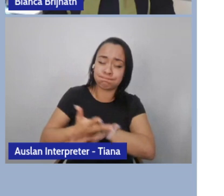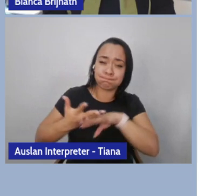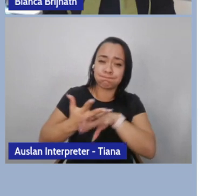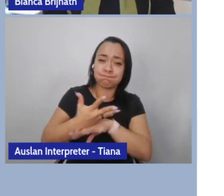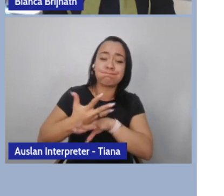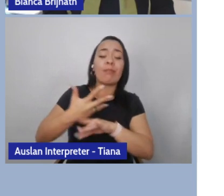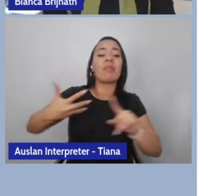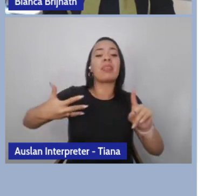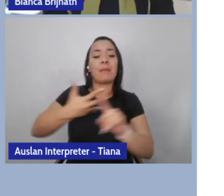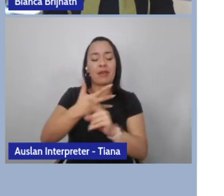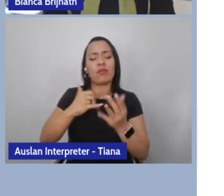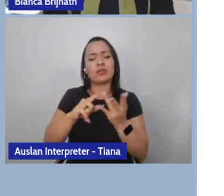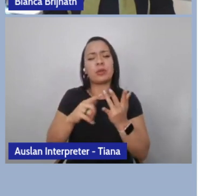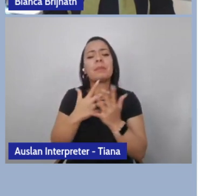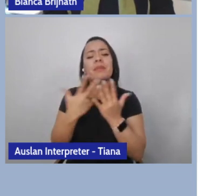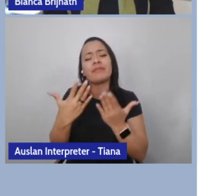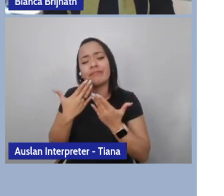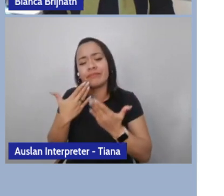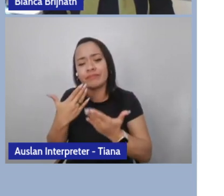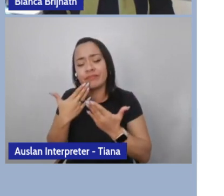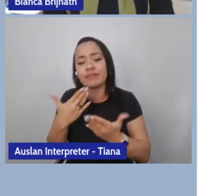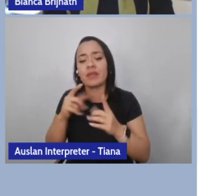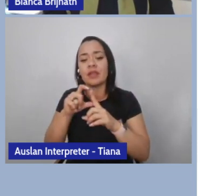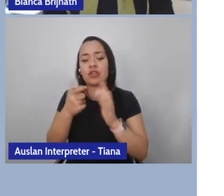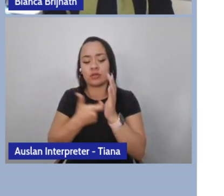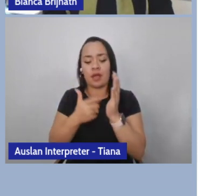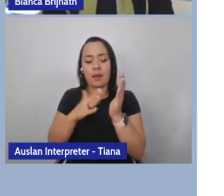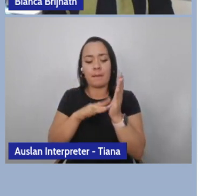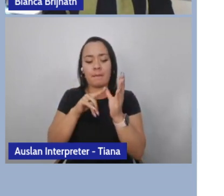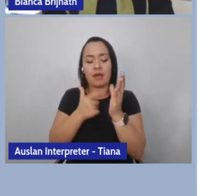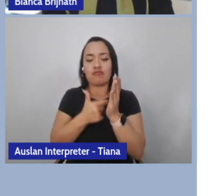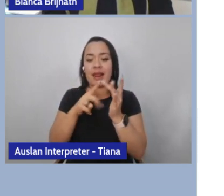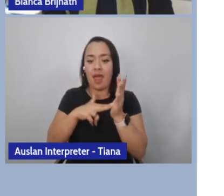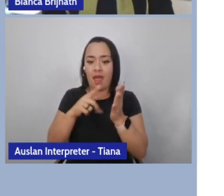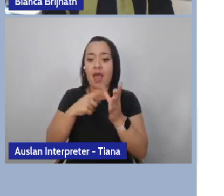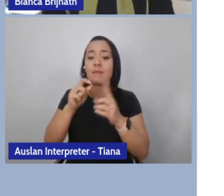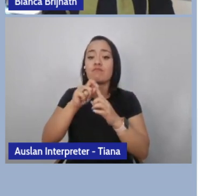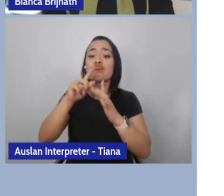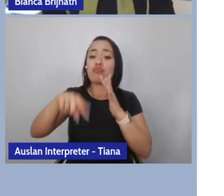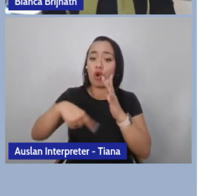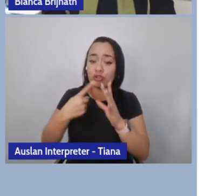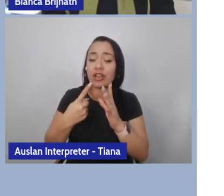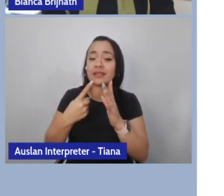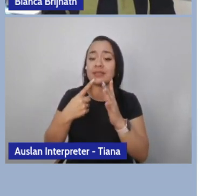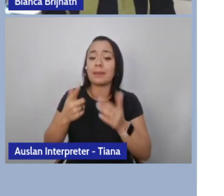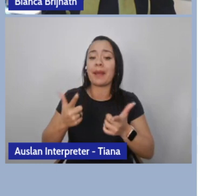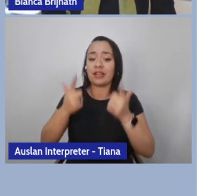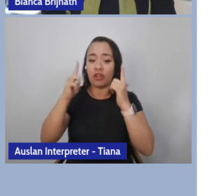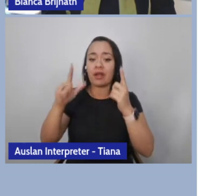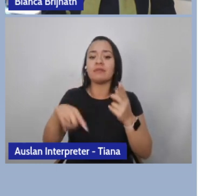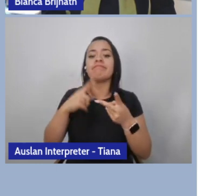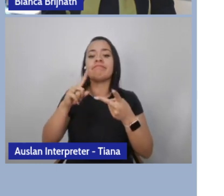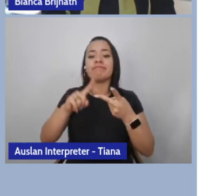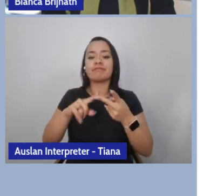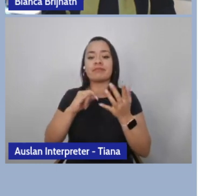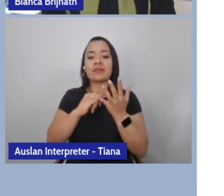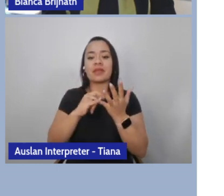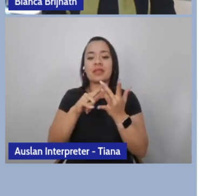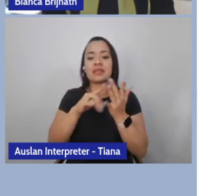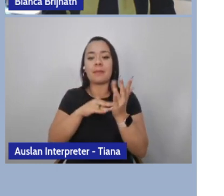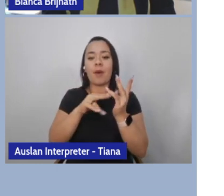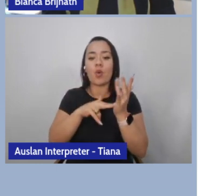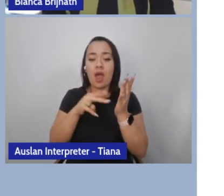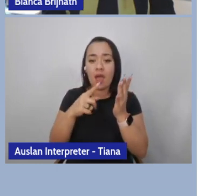So special thanks to Dr. Marina Kavuto, who's the project manager for the Mindset study, Miss Simona Markosevska,